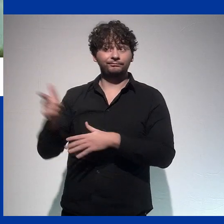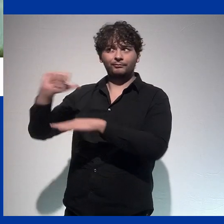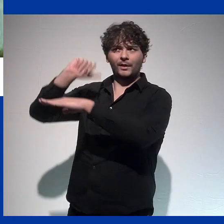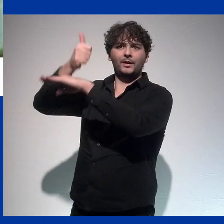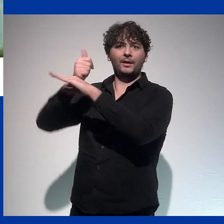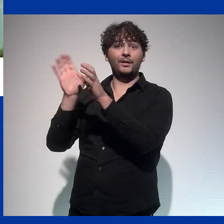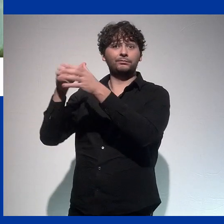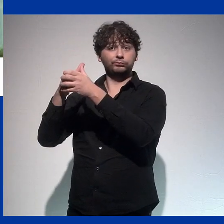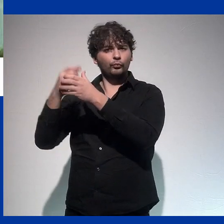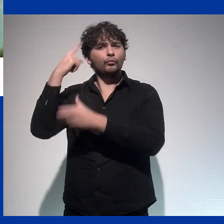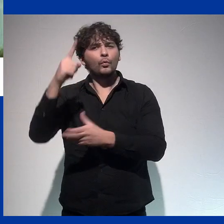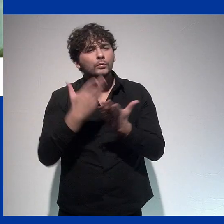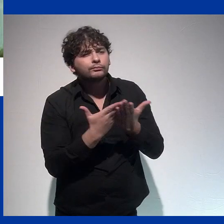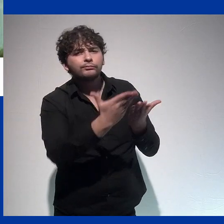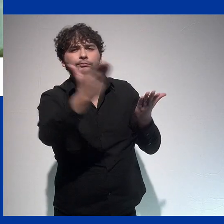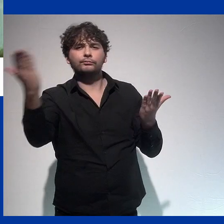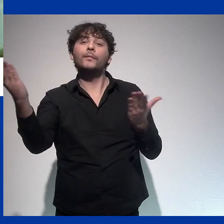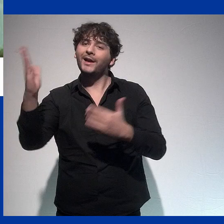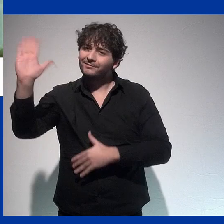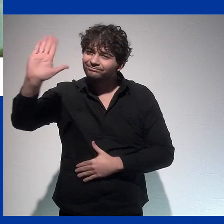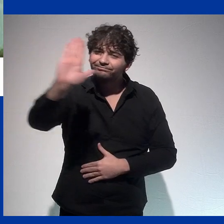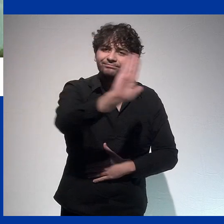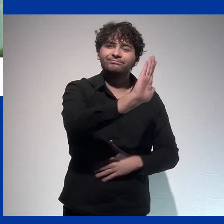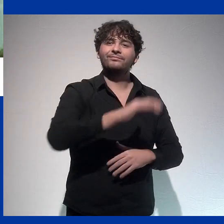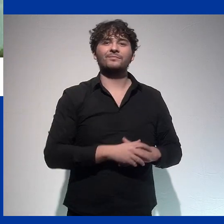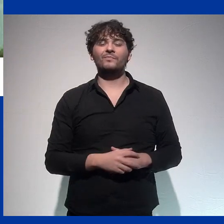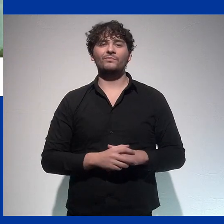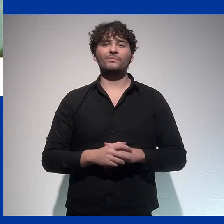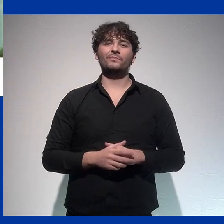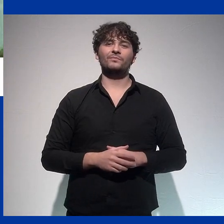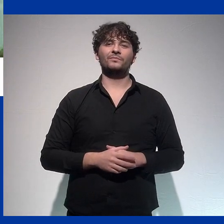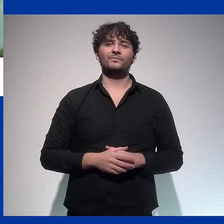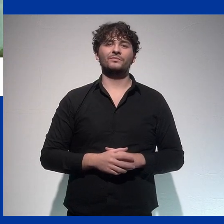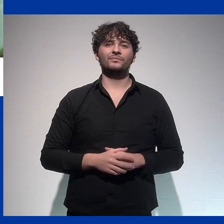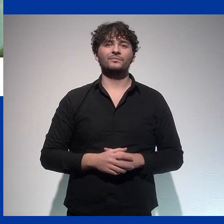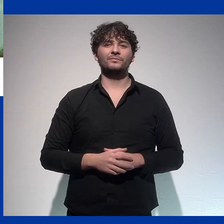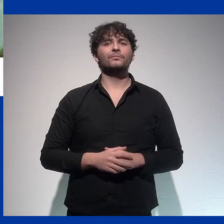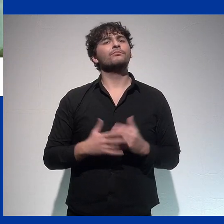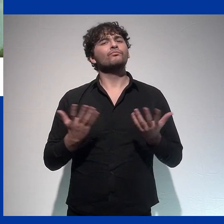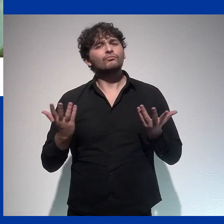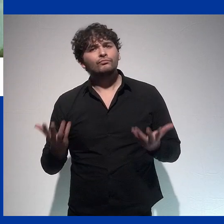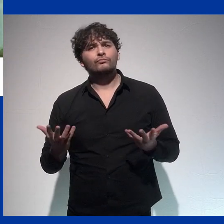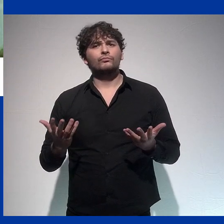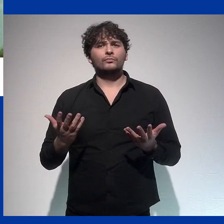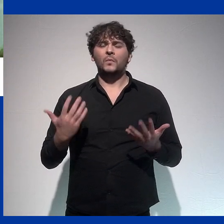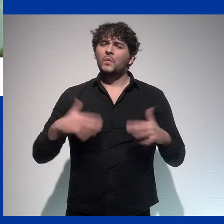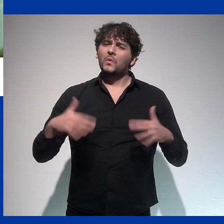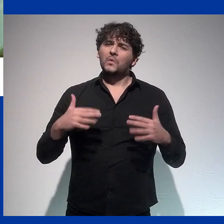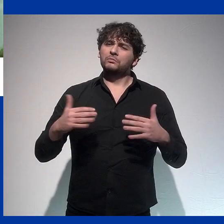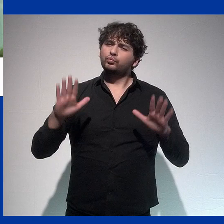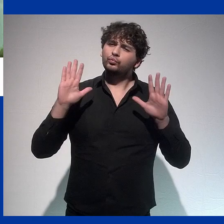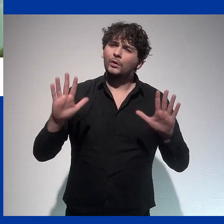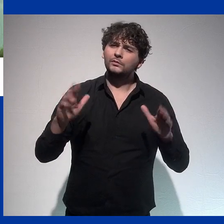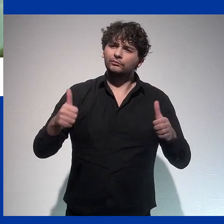session that concludes 4 very inspiring days. We want to thank the German presidency for at least